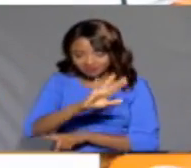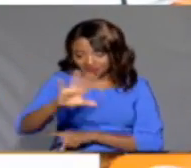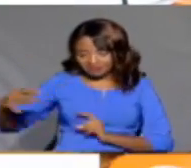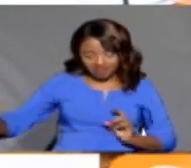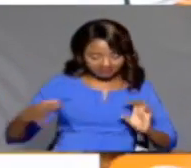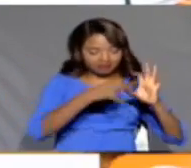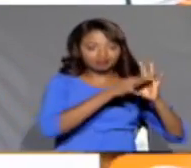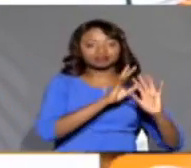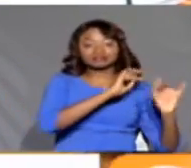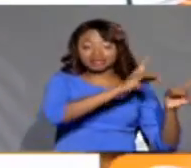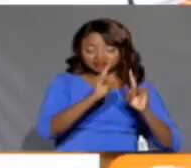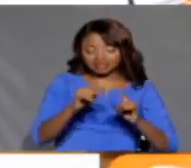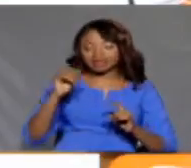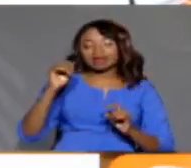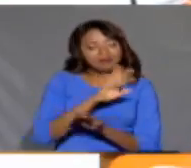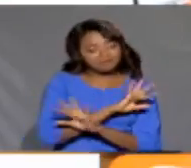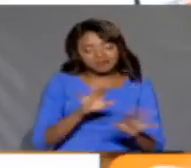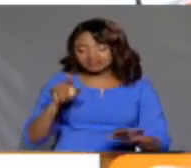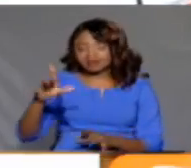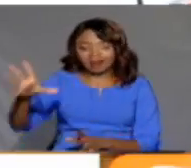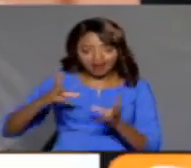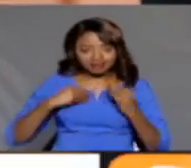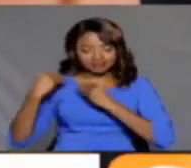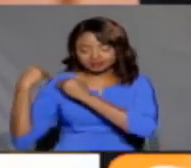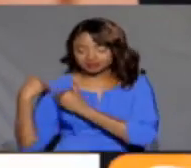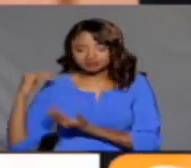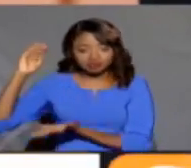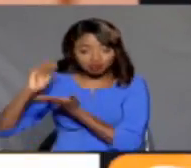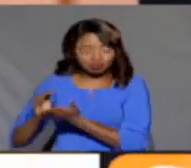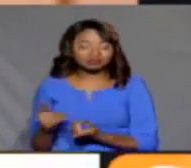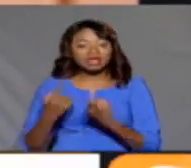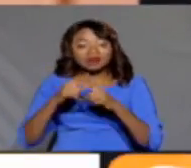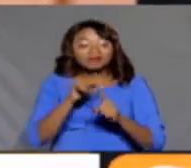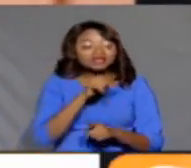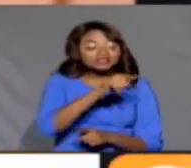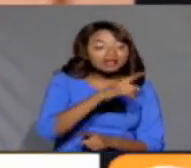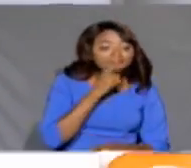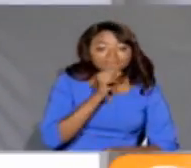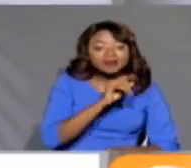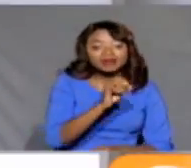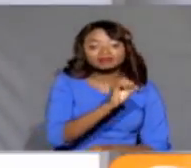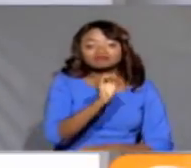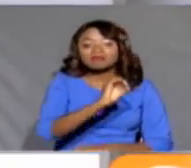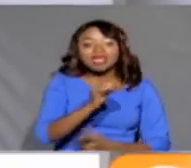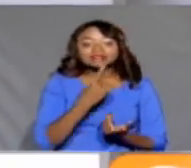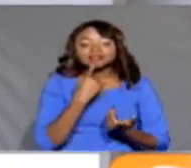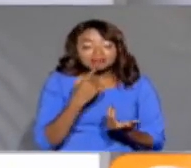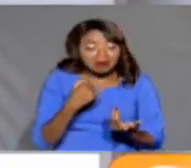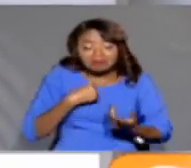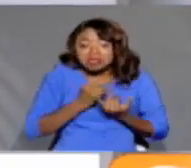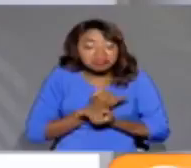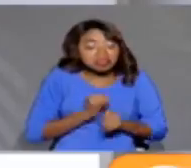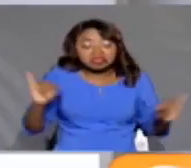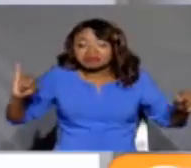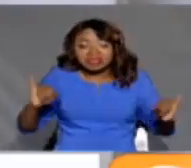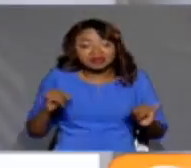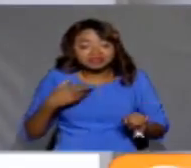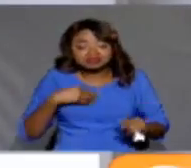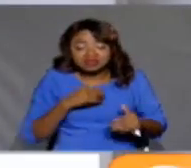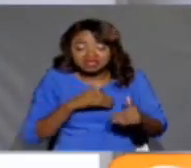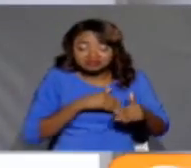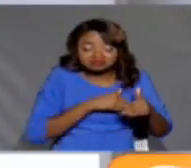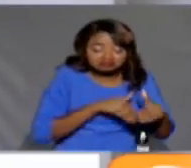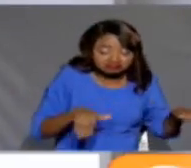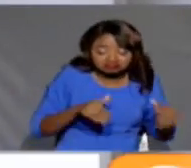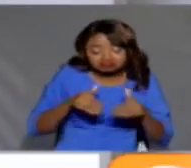counties. And I think when you have a tag like that, I mean, he says he's independent, he doesn't have any leaning in this current political